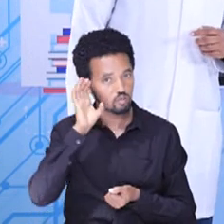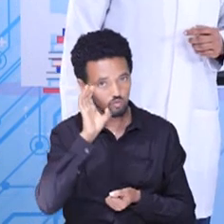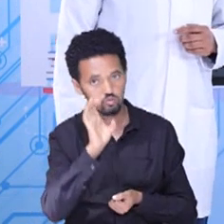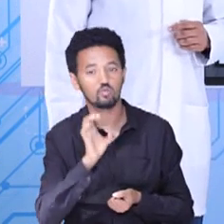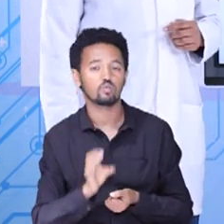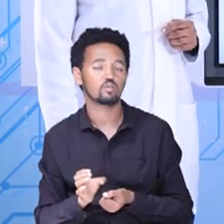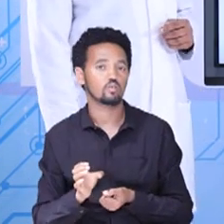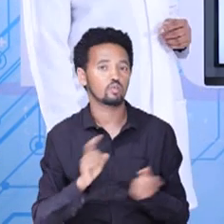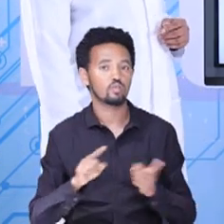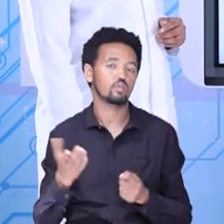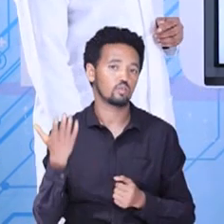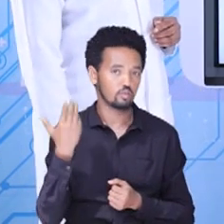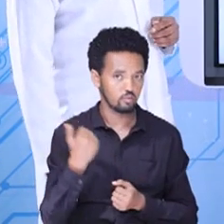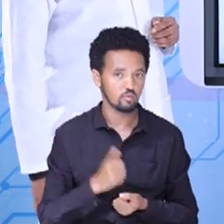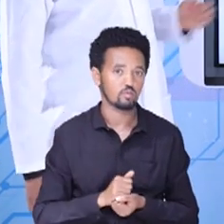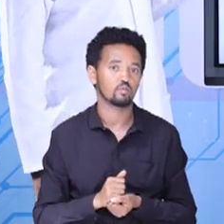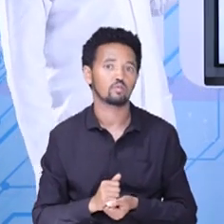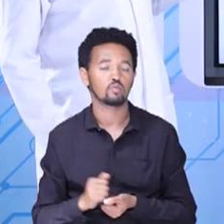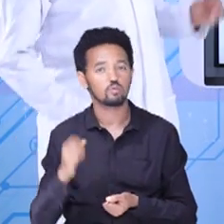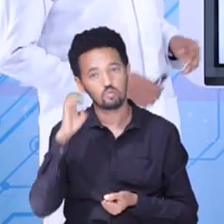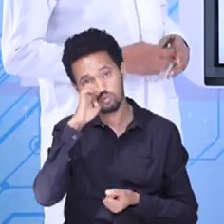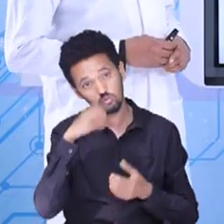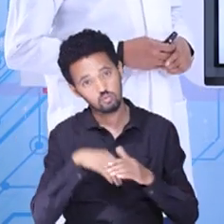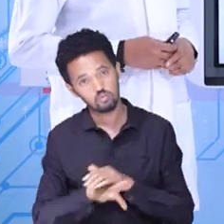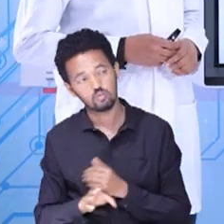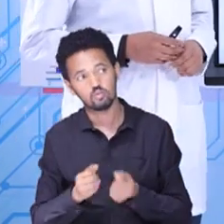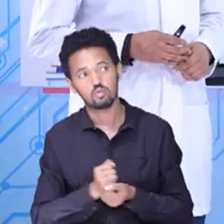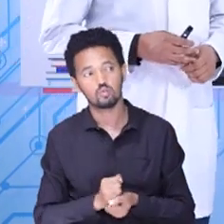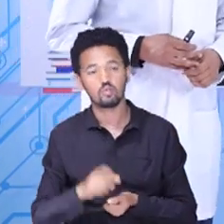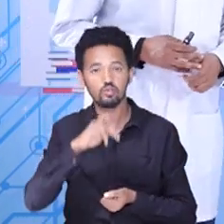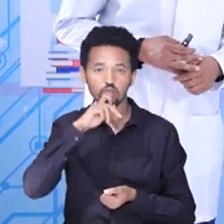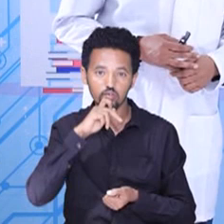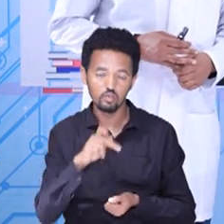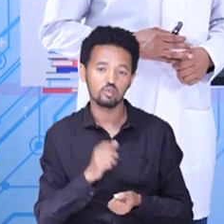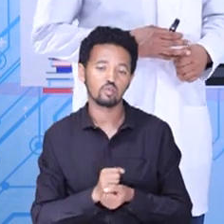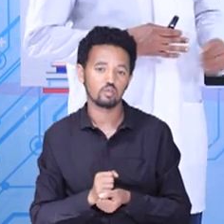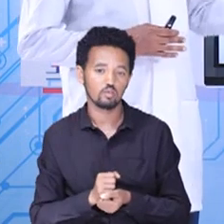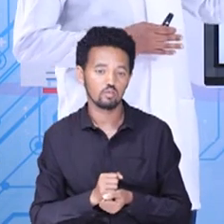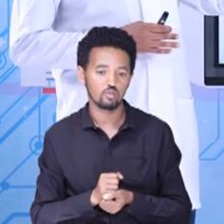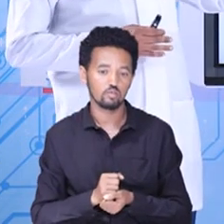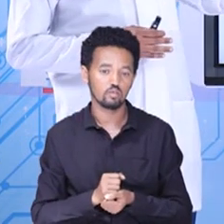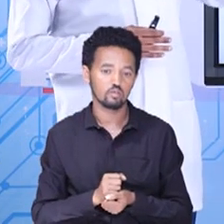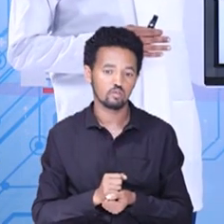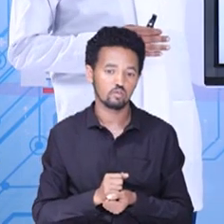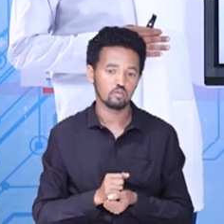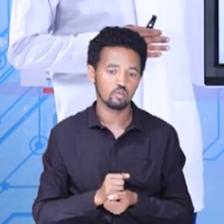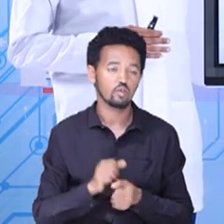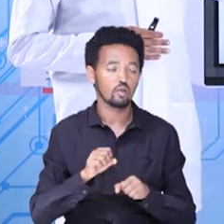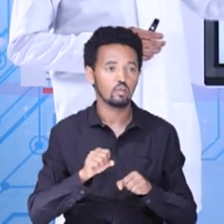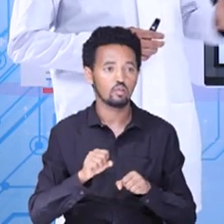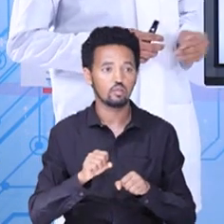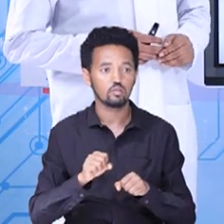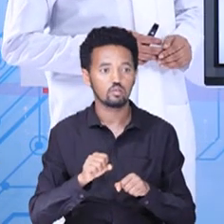its surrender in the northern part of Ethiopia. By 1984, Dirk celebrated the Worker Party of